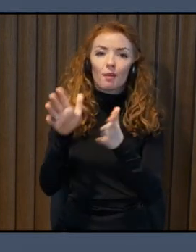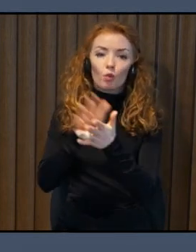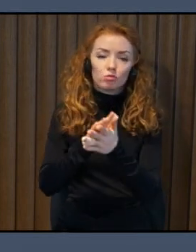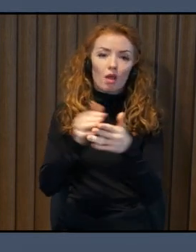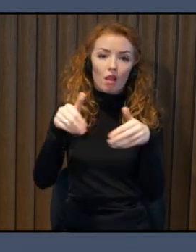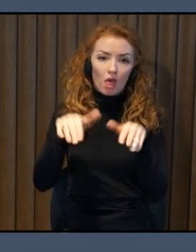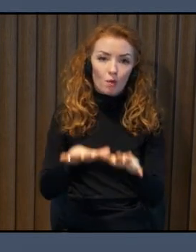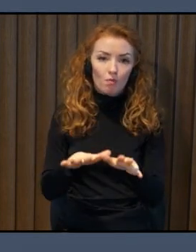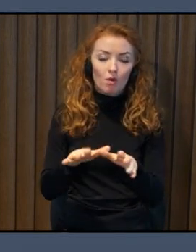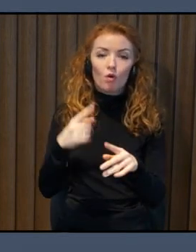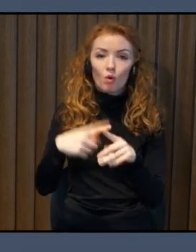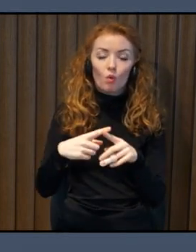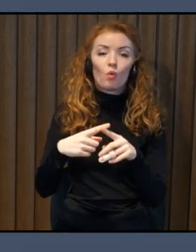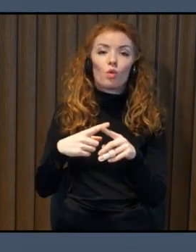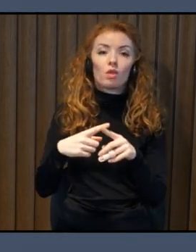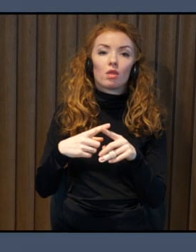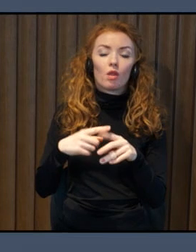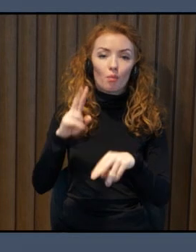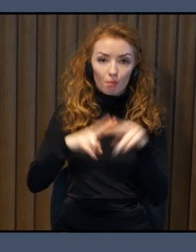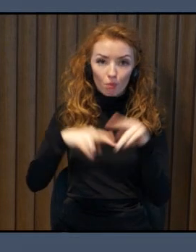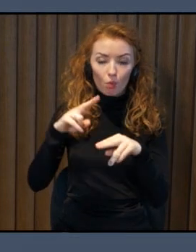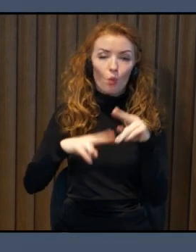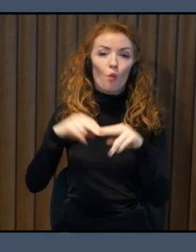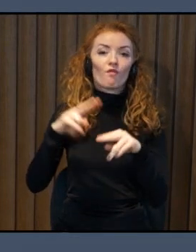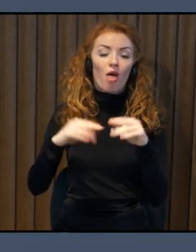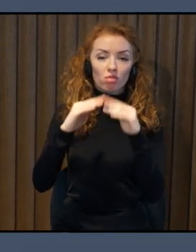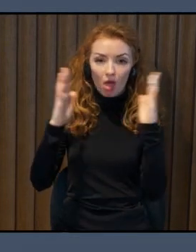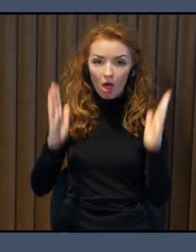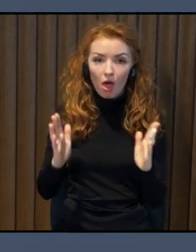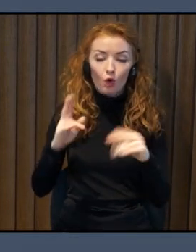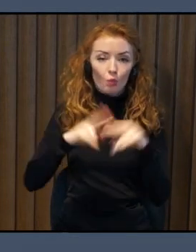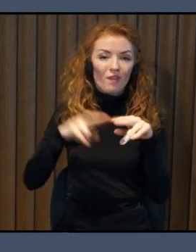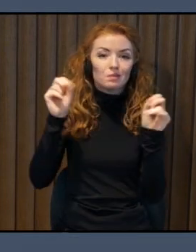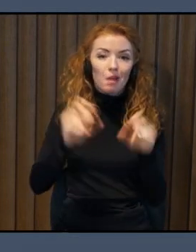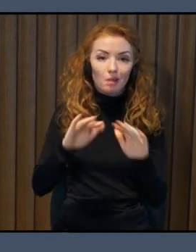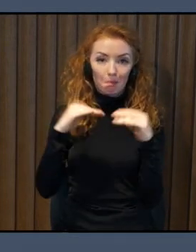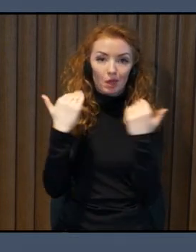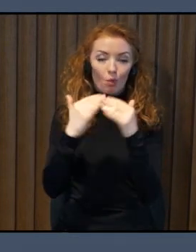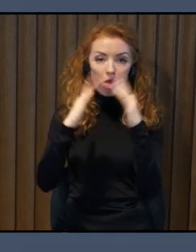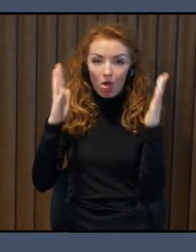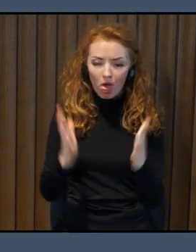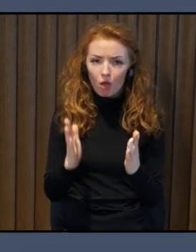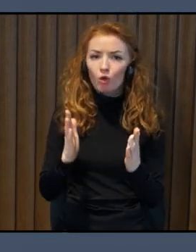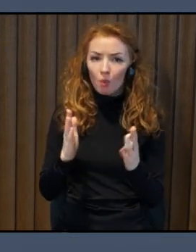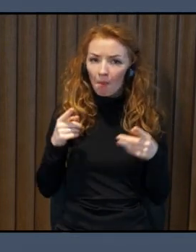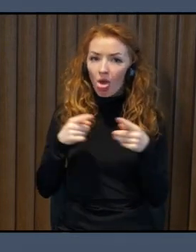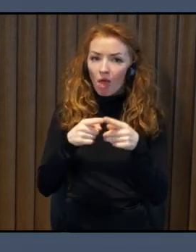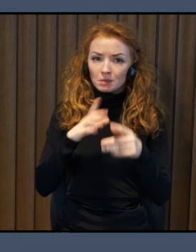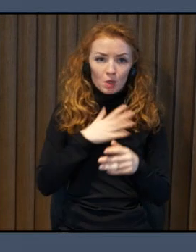improve and increase impact for decision makers, and they decided to build a specific office